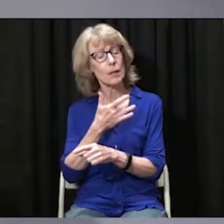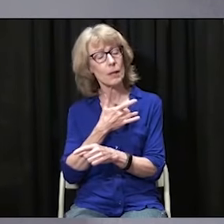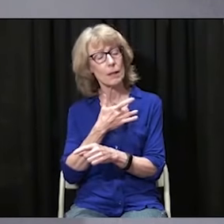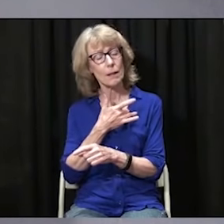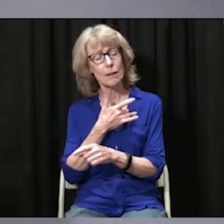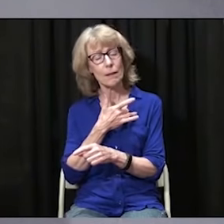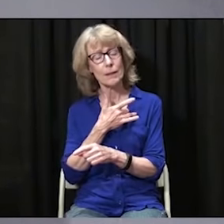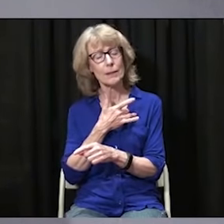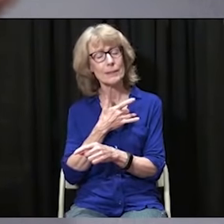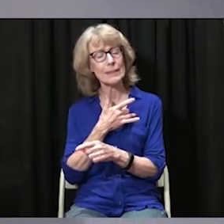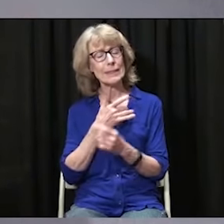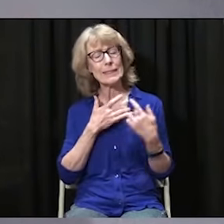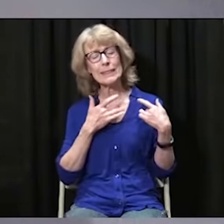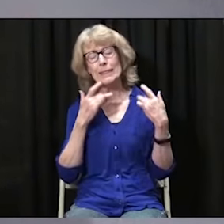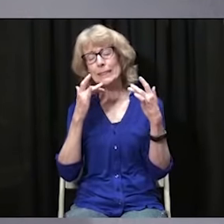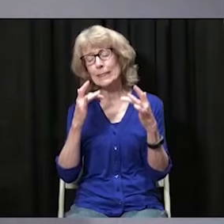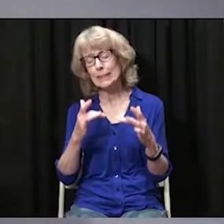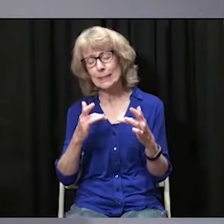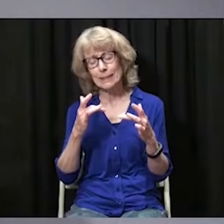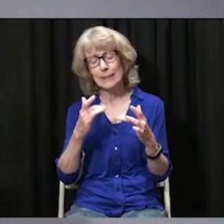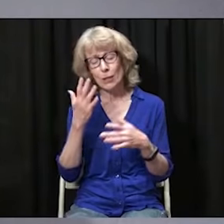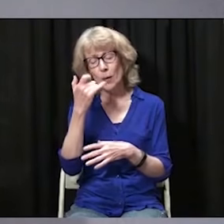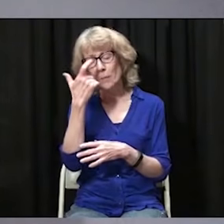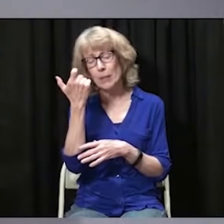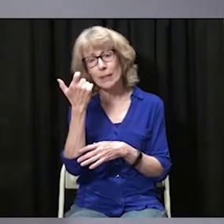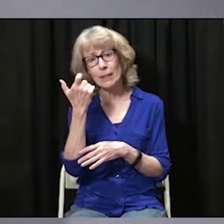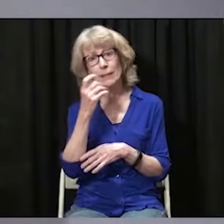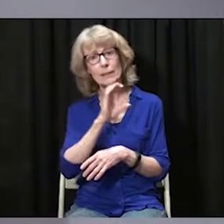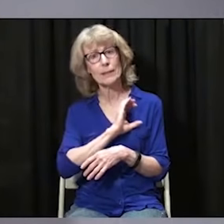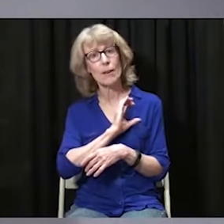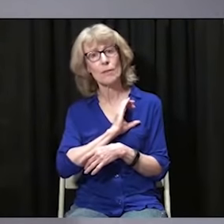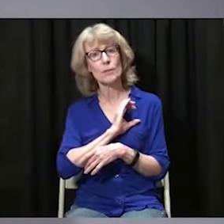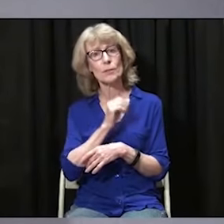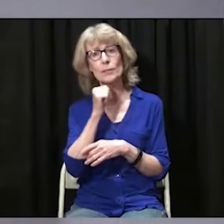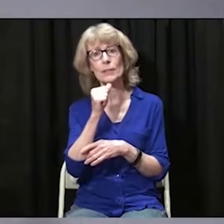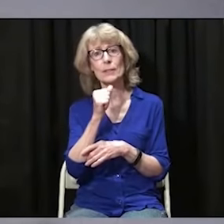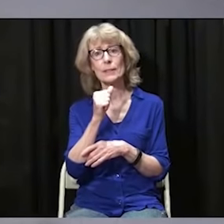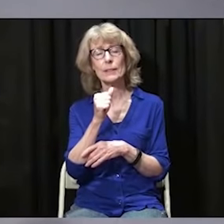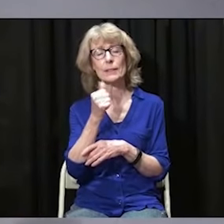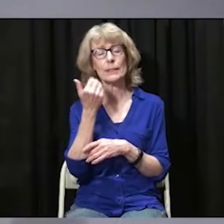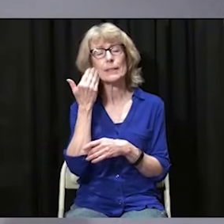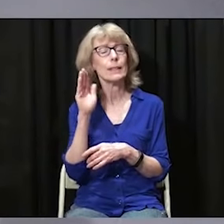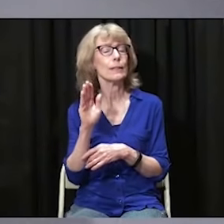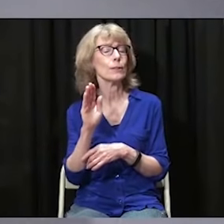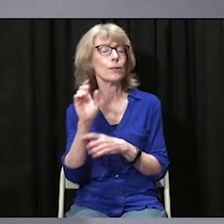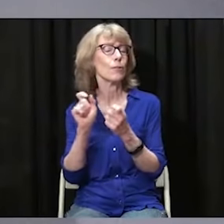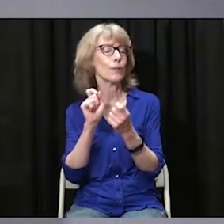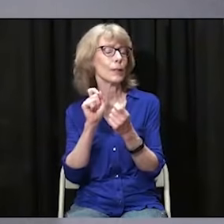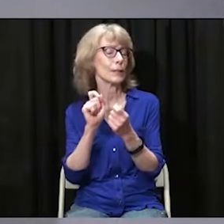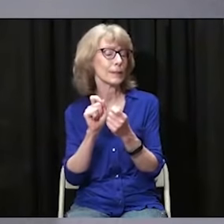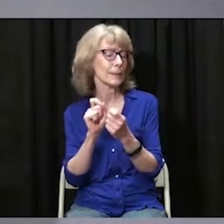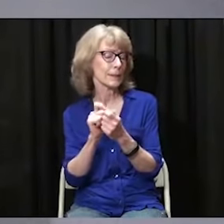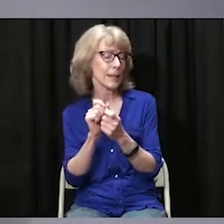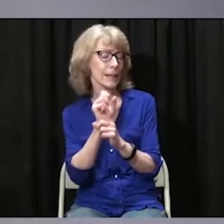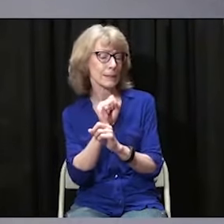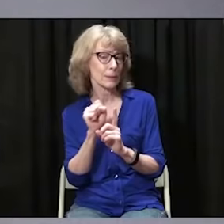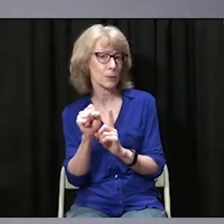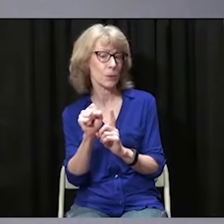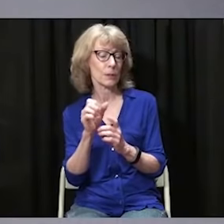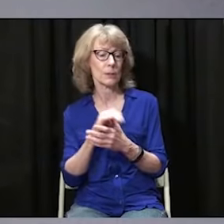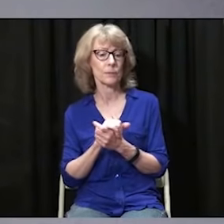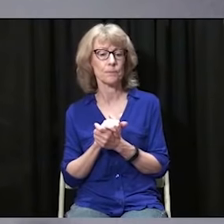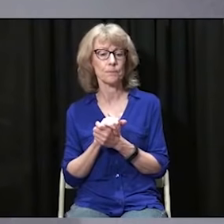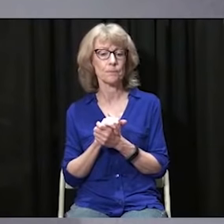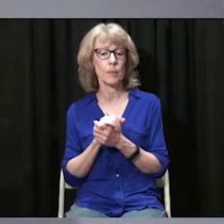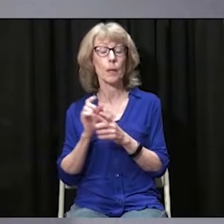Because they didn't exactly know what they were doing. And so she has a very, very unique perspective on the whole situation. But here's what she really wanted me to know.